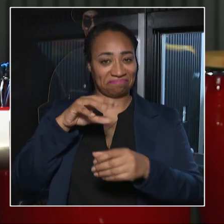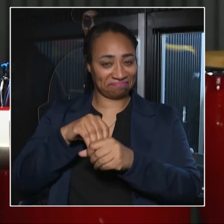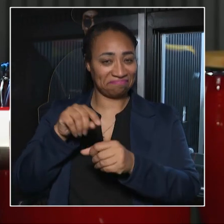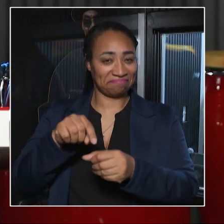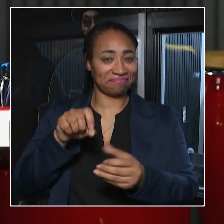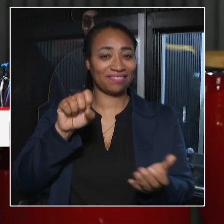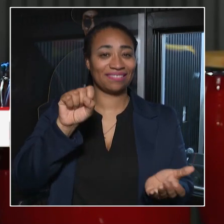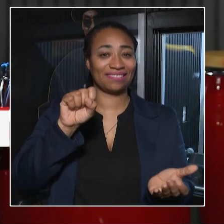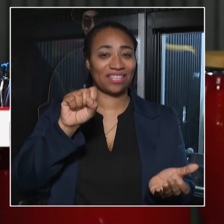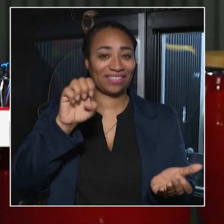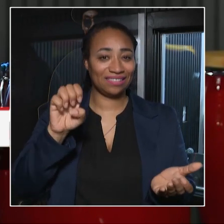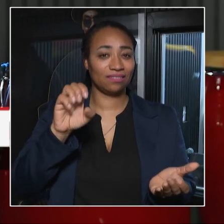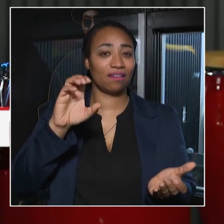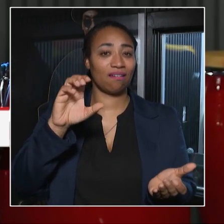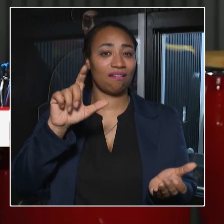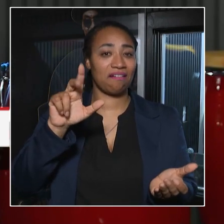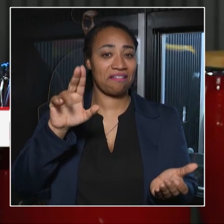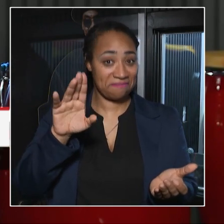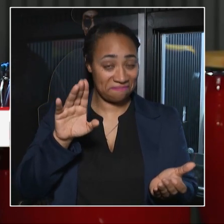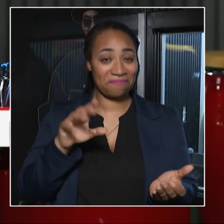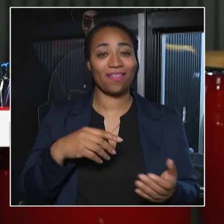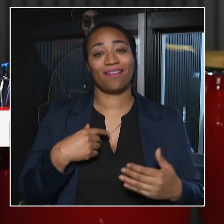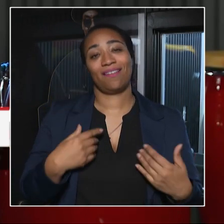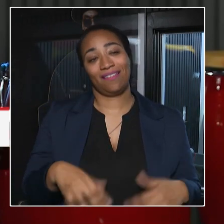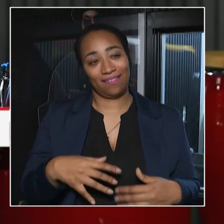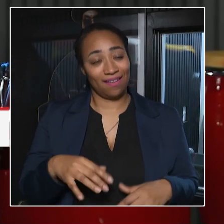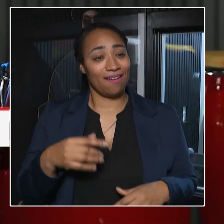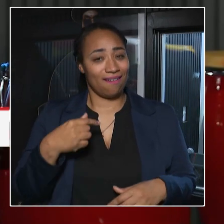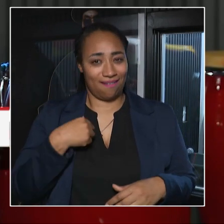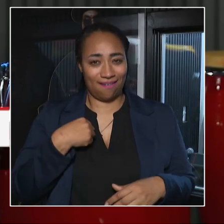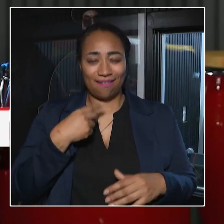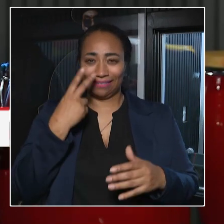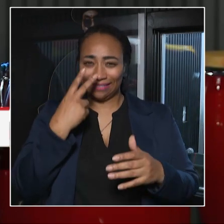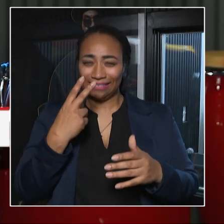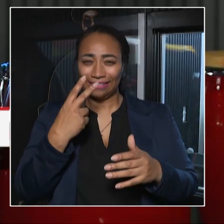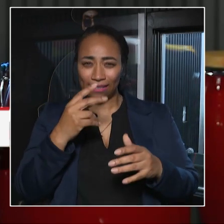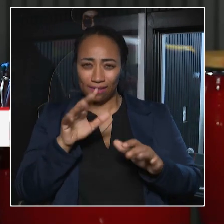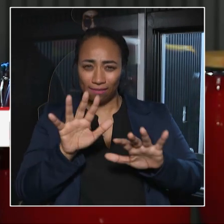recently extended admissions into Morehouse College of Atlanta, Georgia with scholarship.